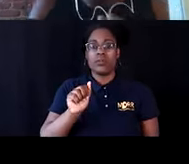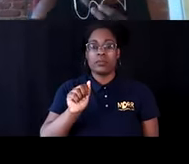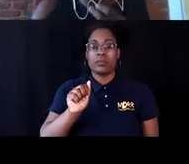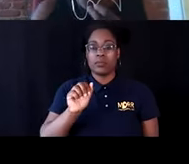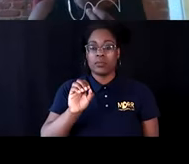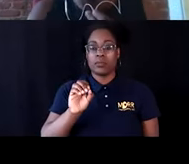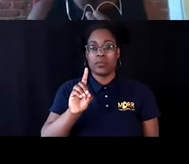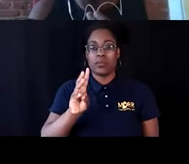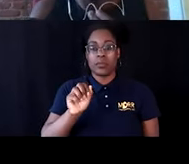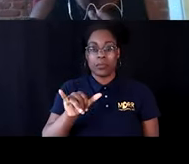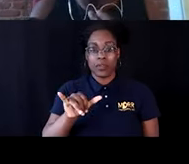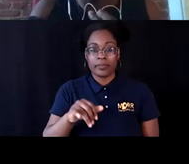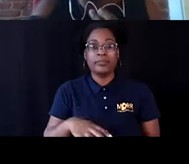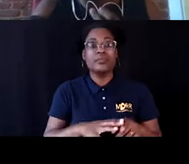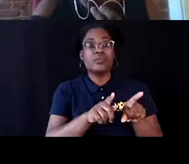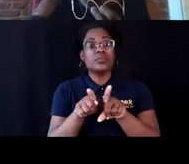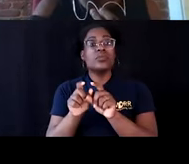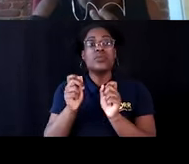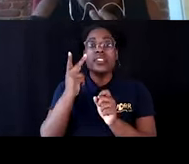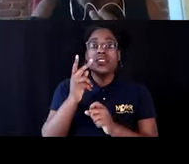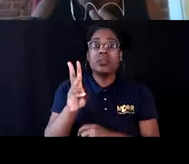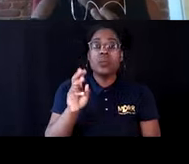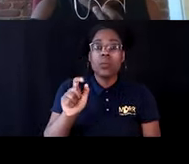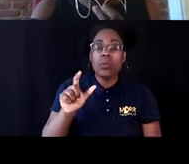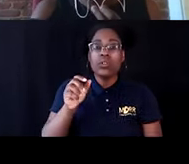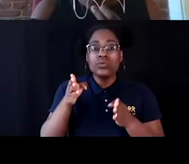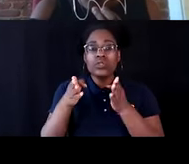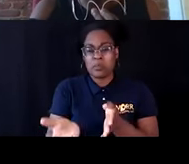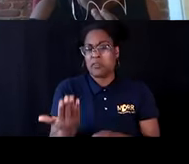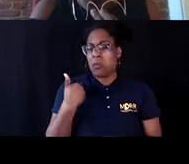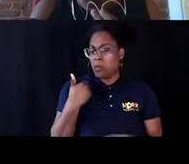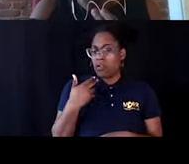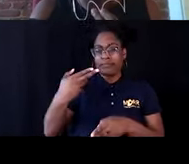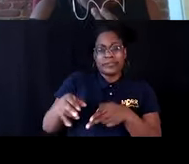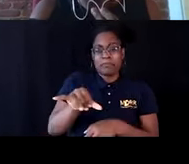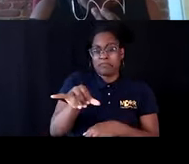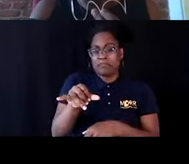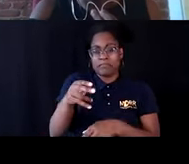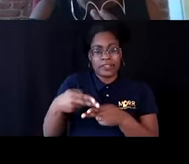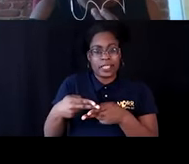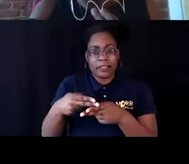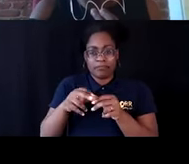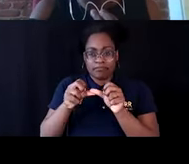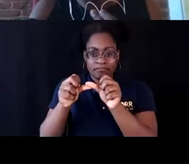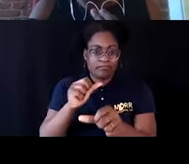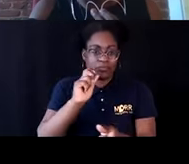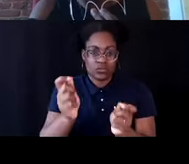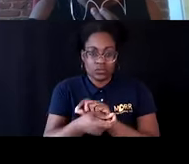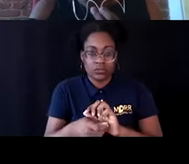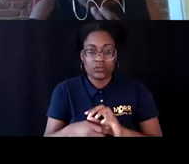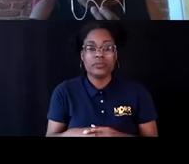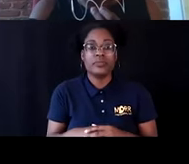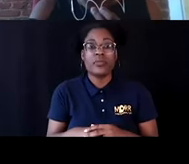crossing is what is now known as Wall Street and was Wall Street then. What is true is that it was always an exclusion